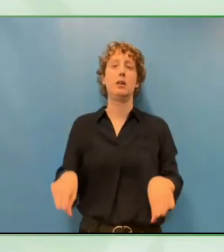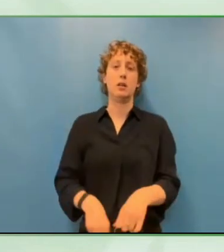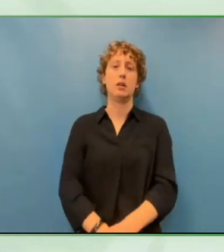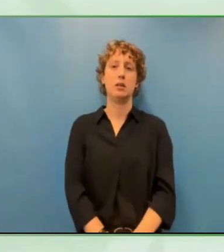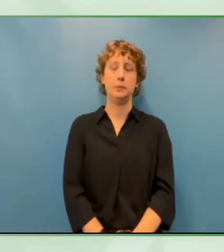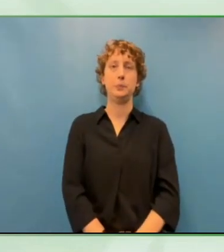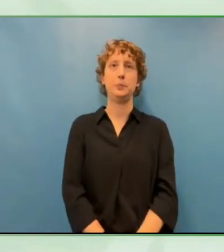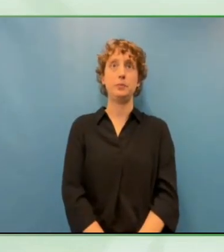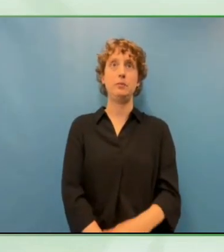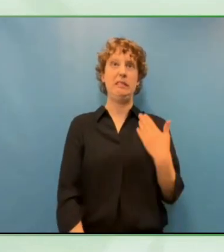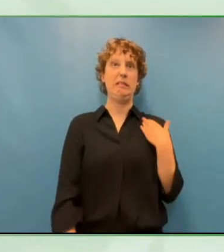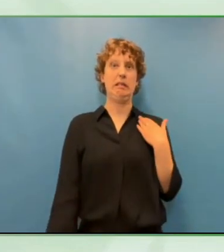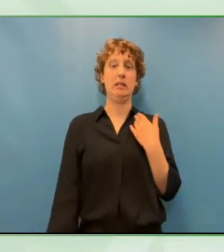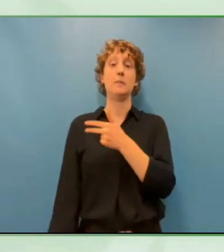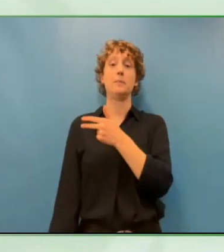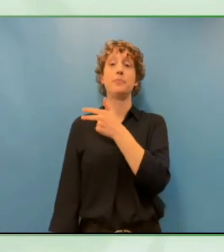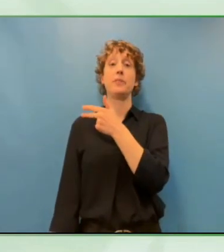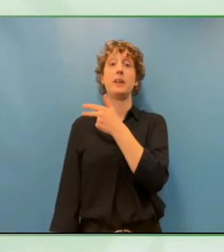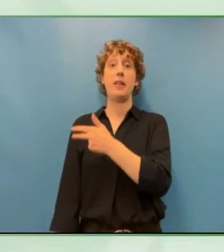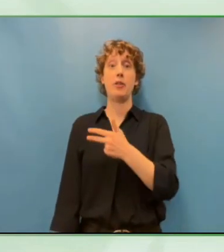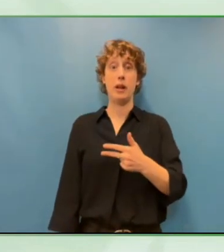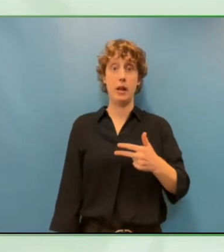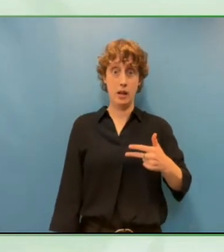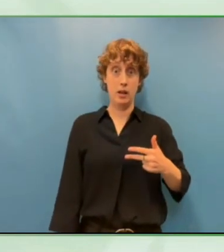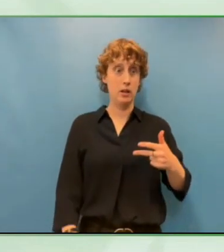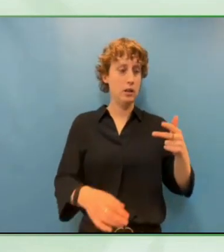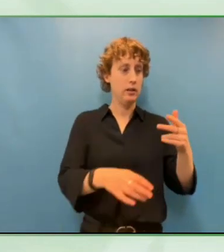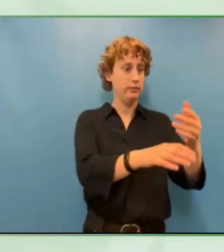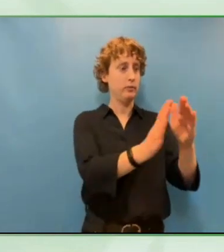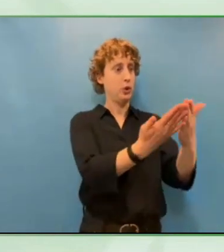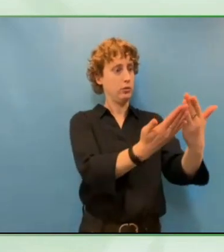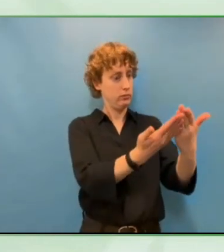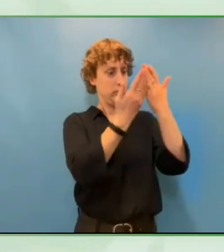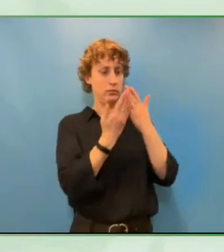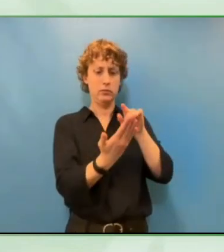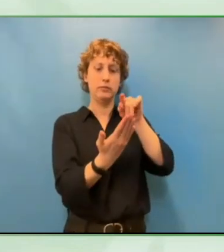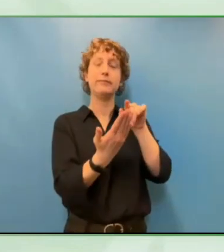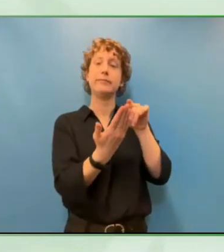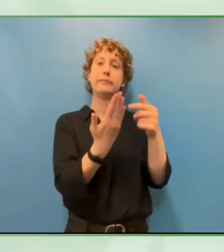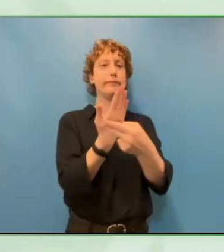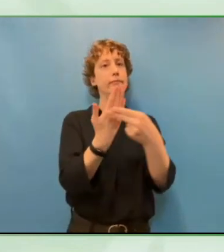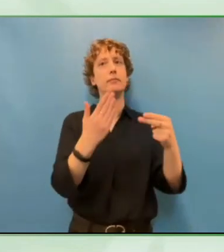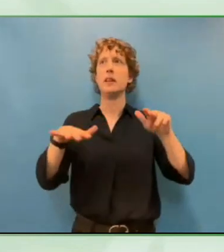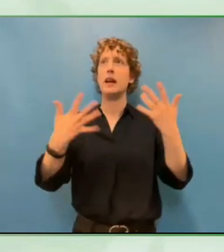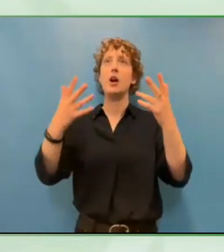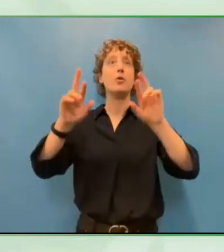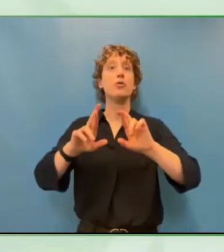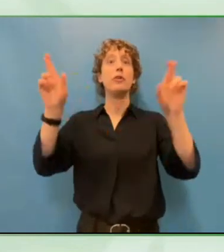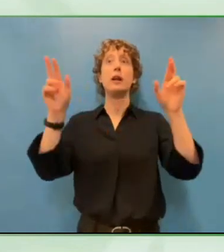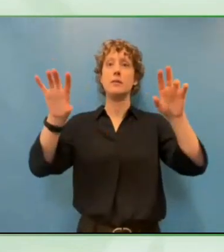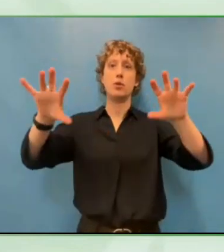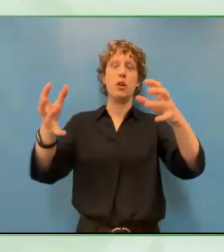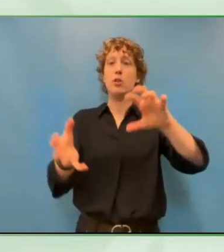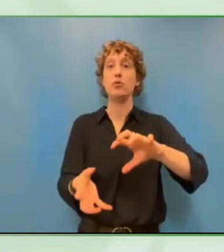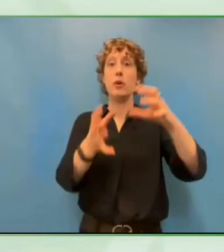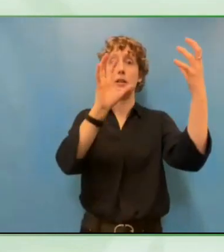the Netherlands, we received a book about how to be ready in case of a crisis. And there was nothing about disability in